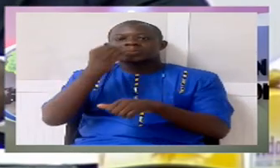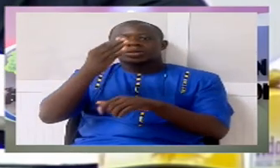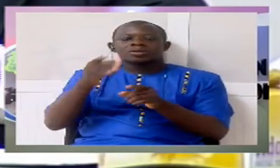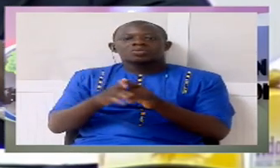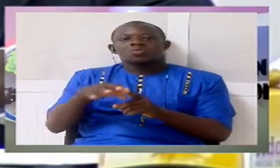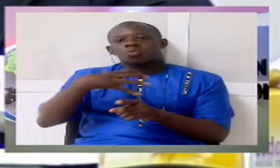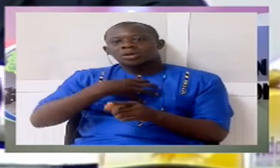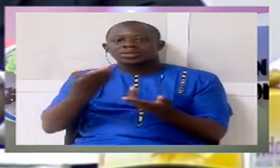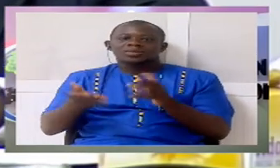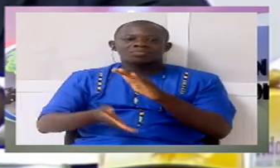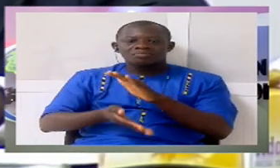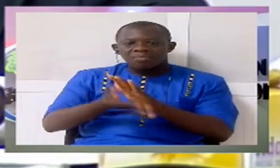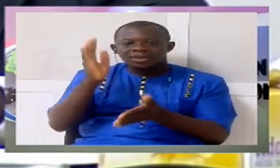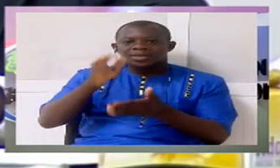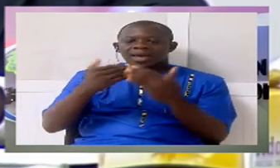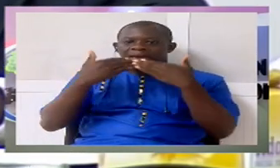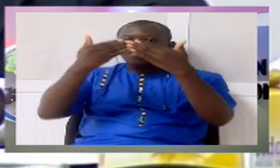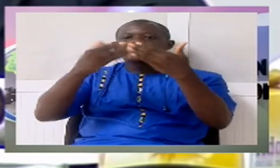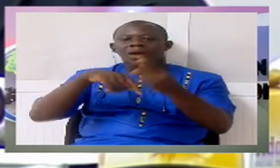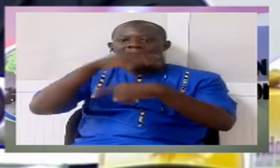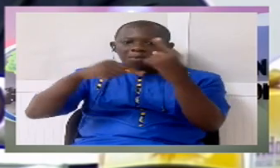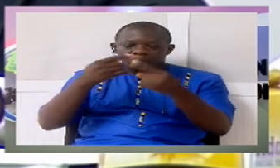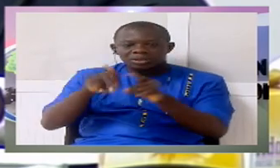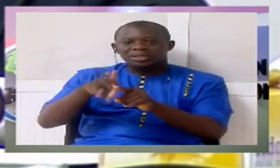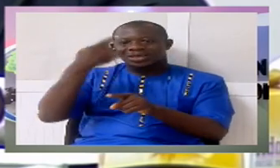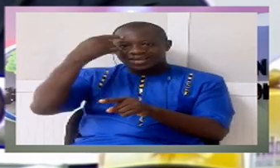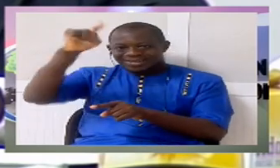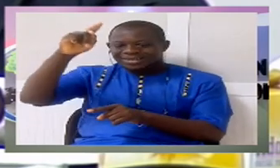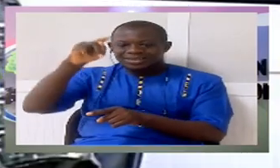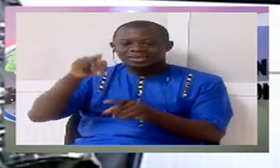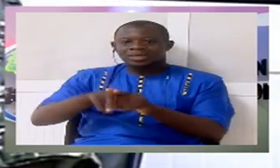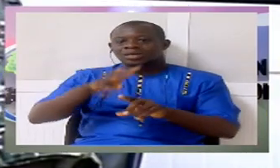to pass on information, intelligence information?